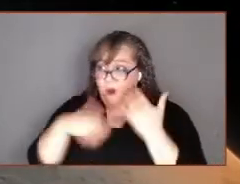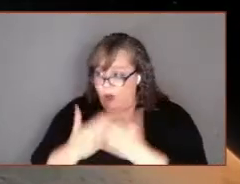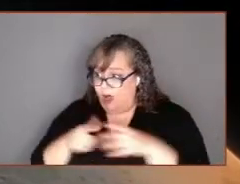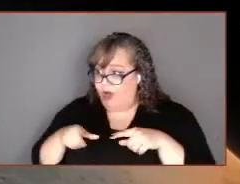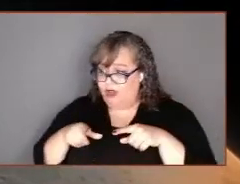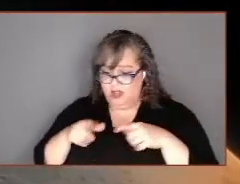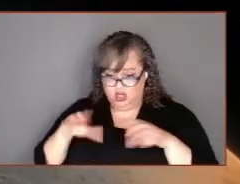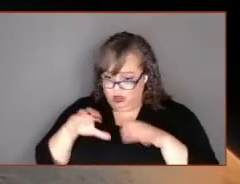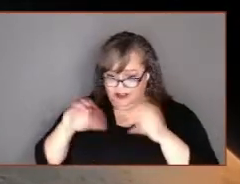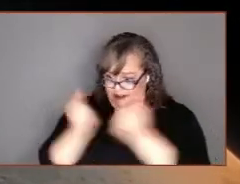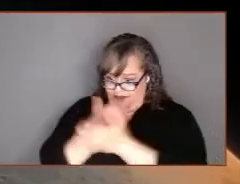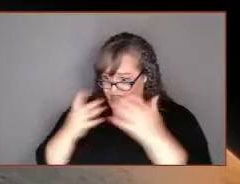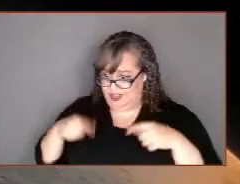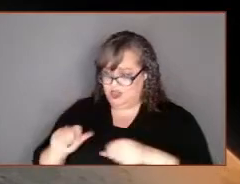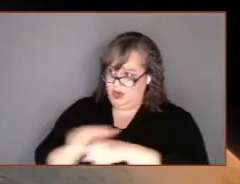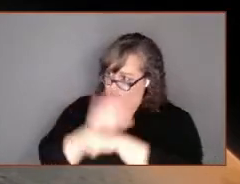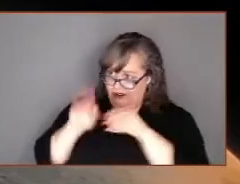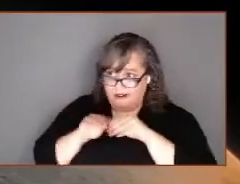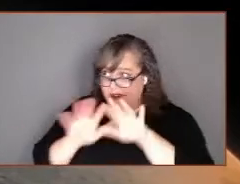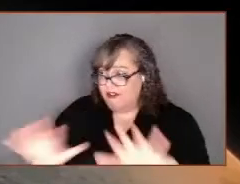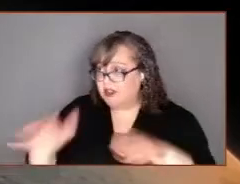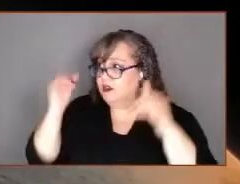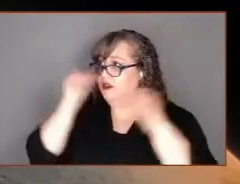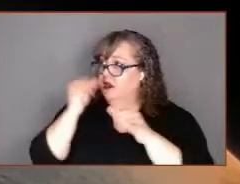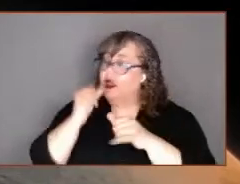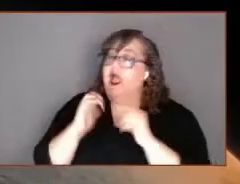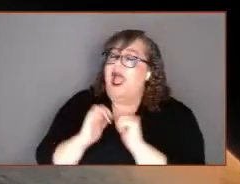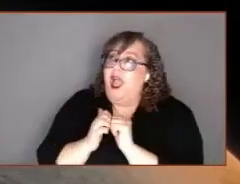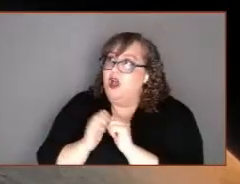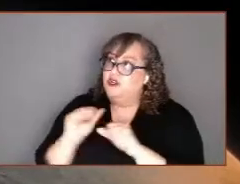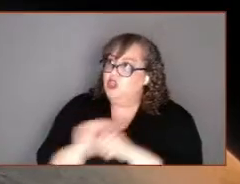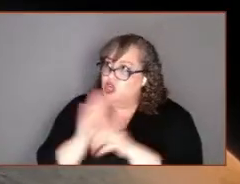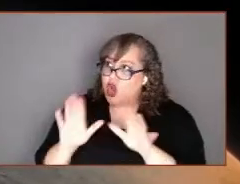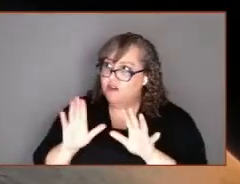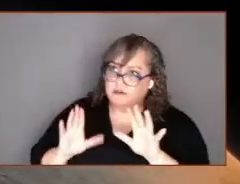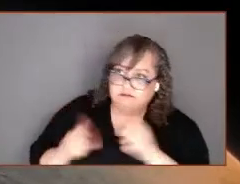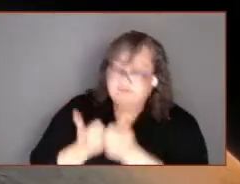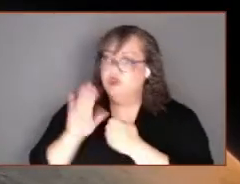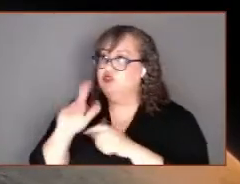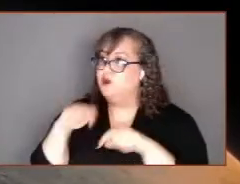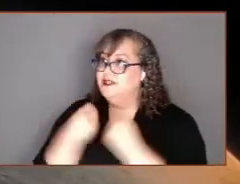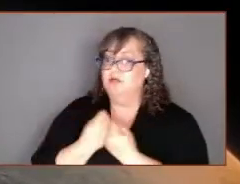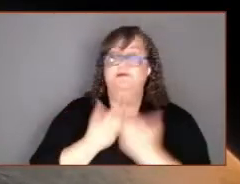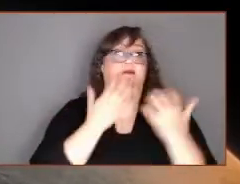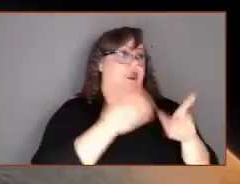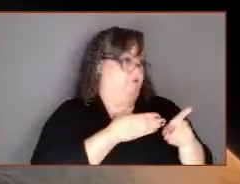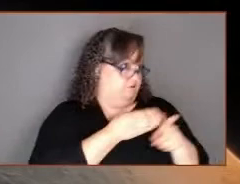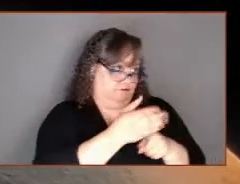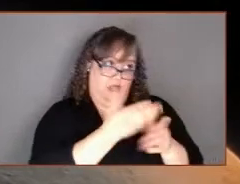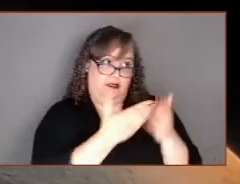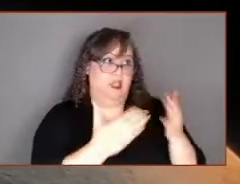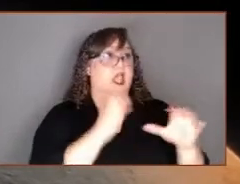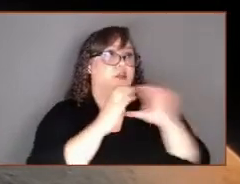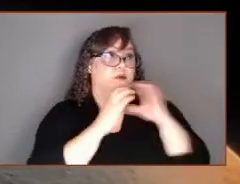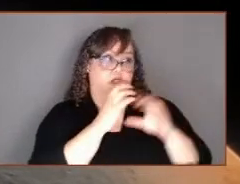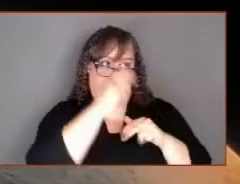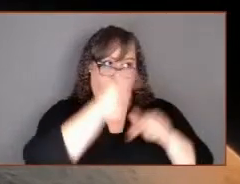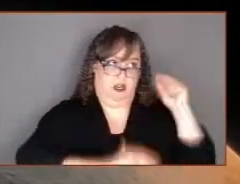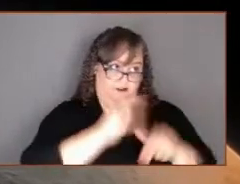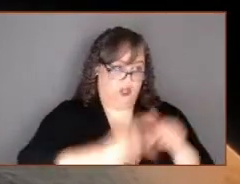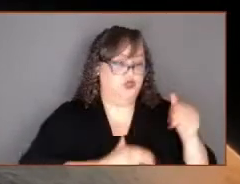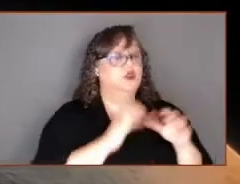here. How did COVID pose some challenges for your team? Of course. So the main thing was communication and manufacturing. So communicating with our